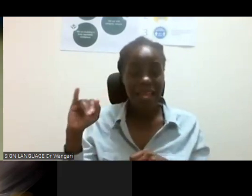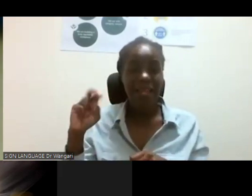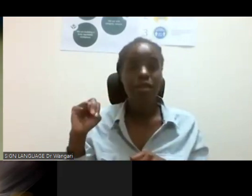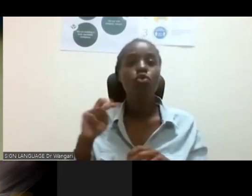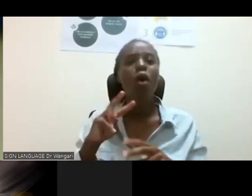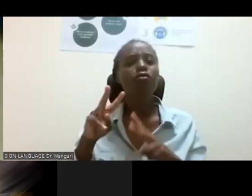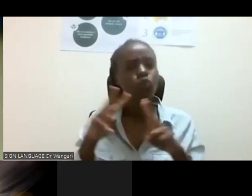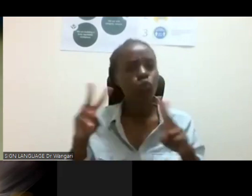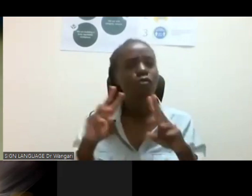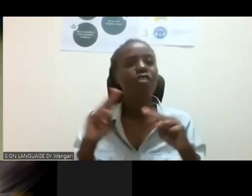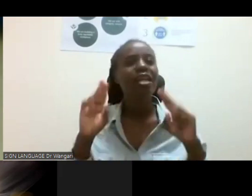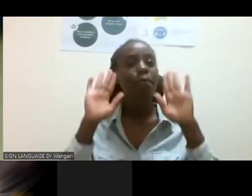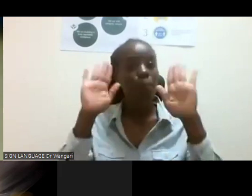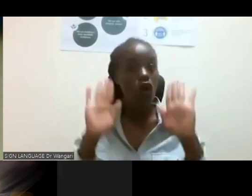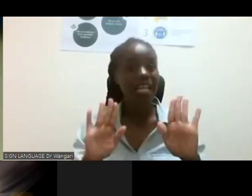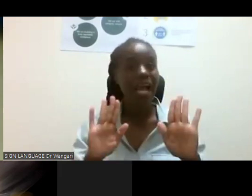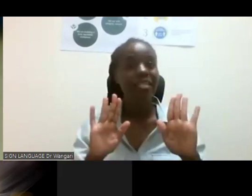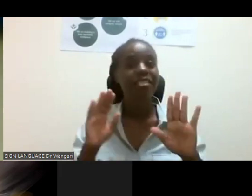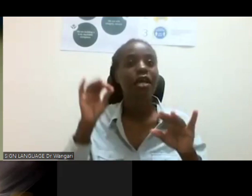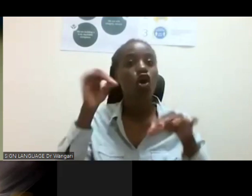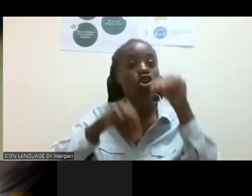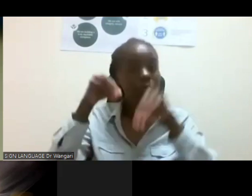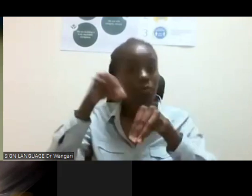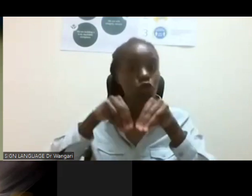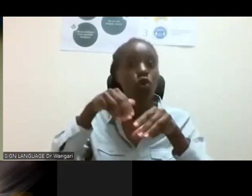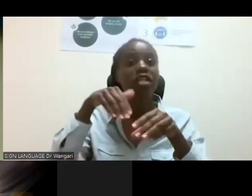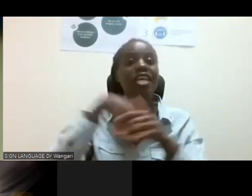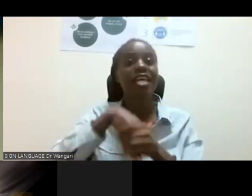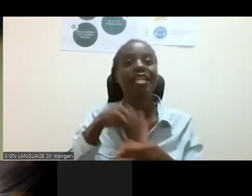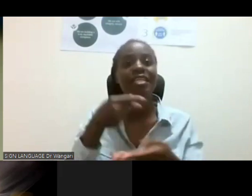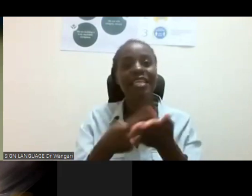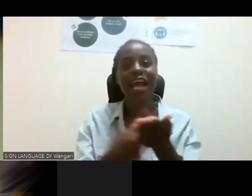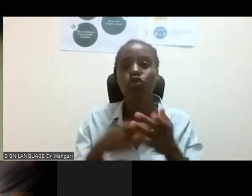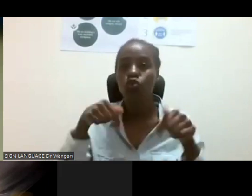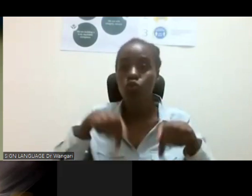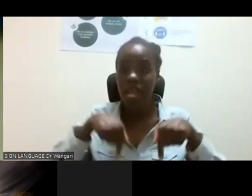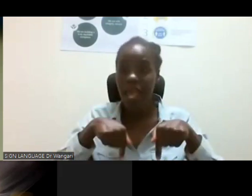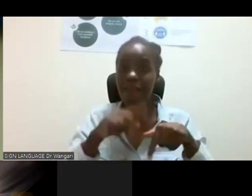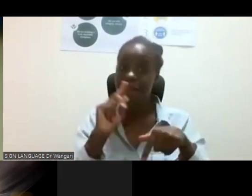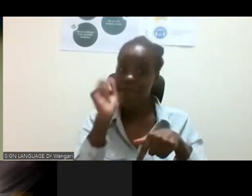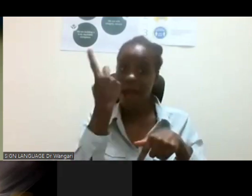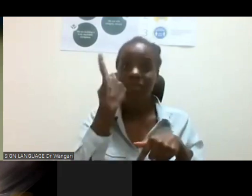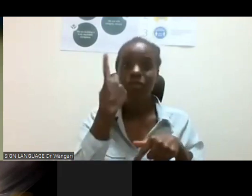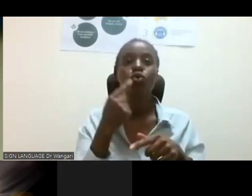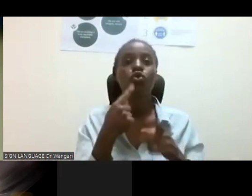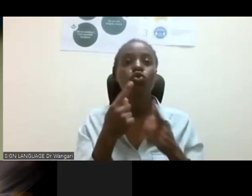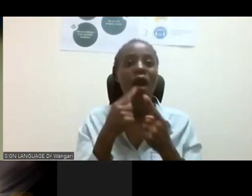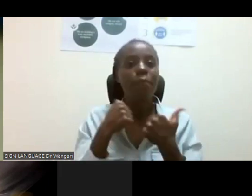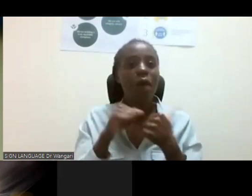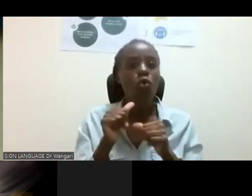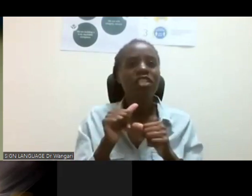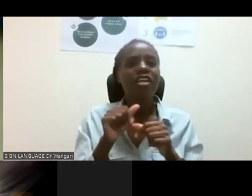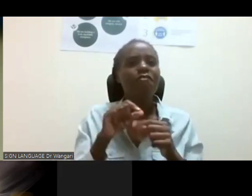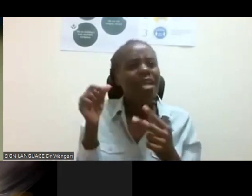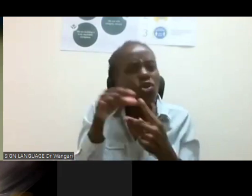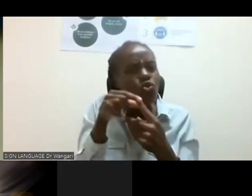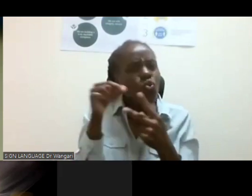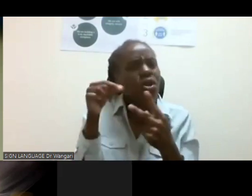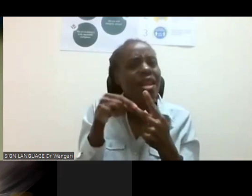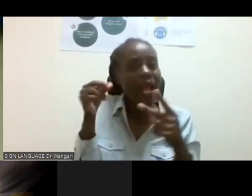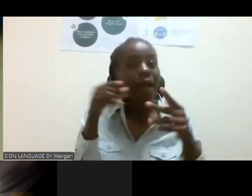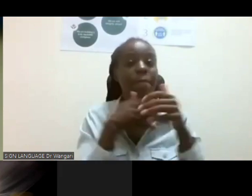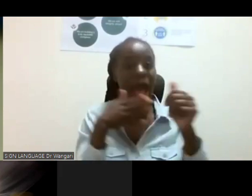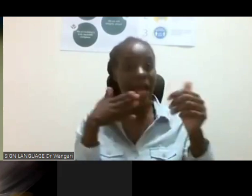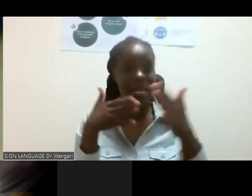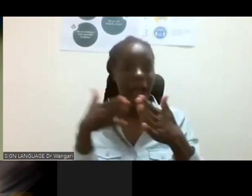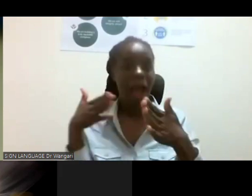with 2 critical inputs into our discussions today. One, you're highlighting the very unique barriers that women face, and